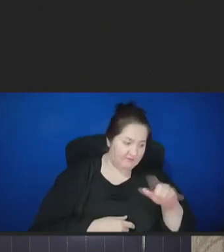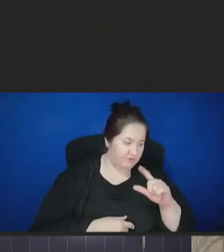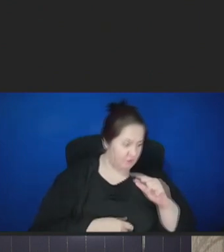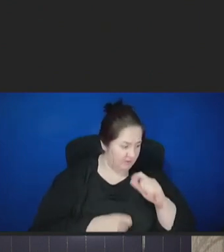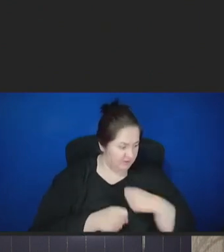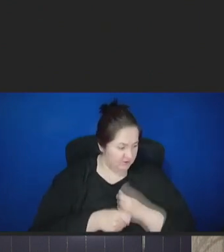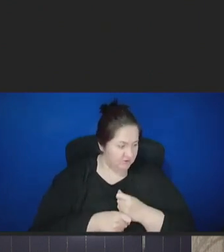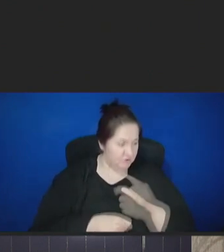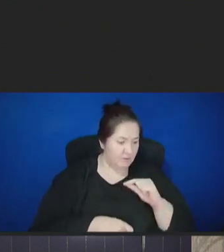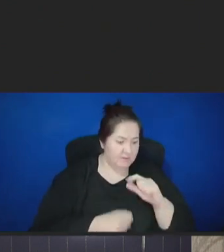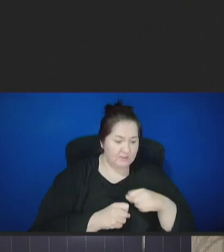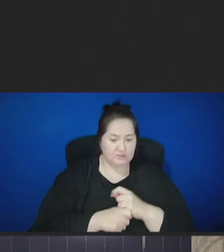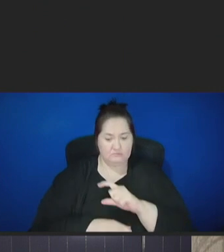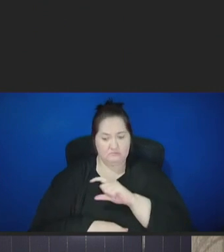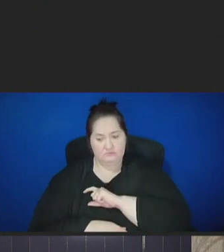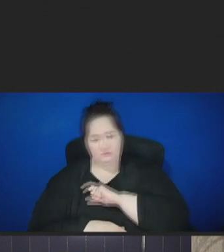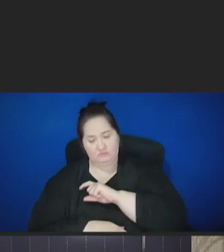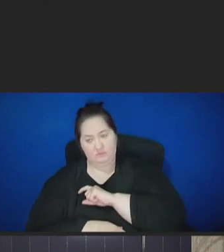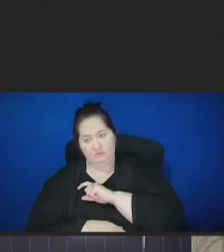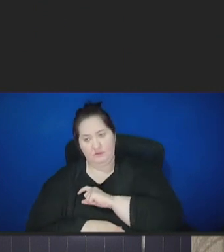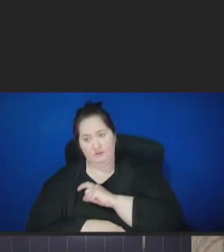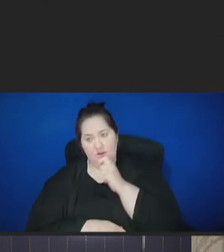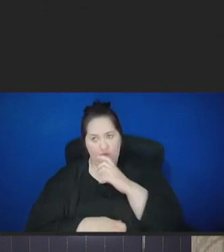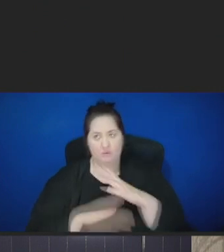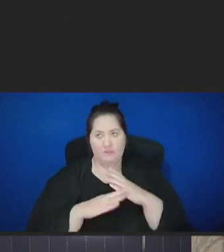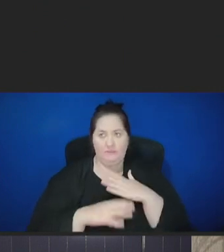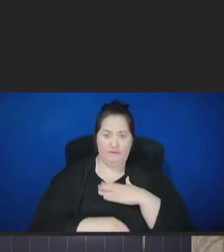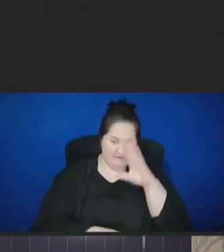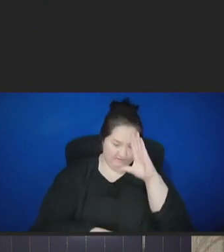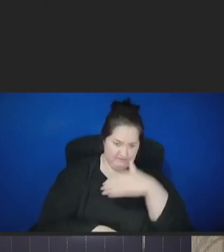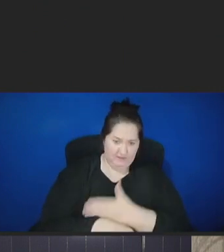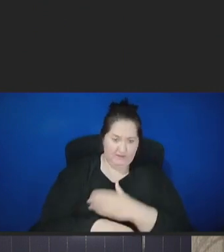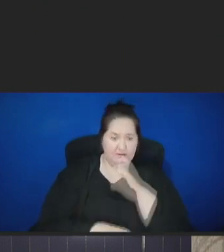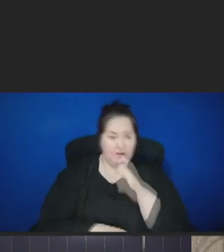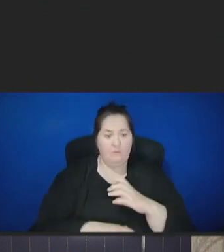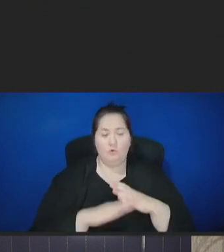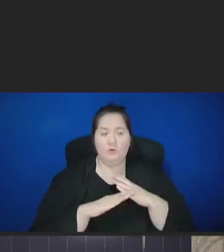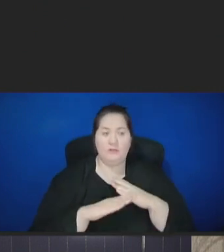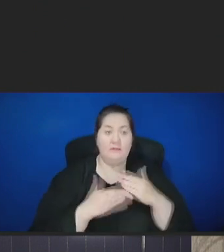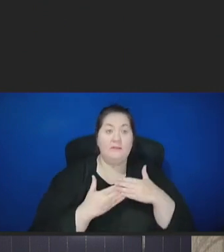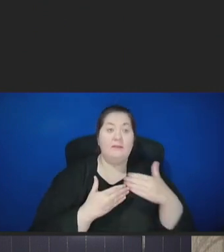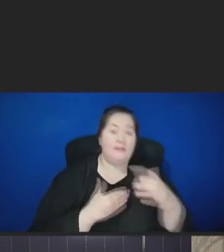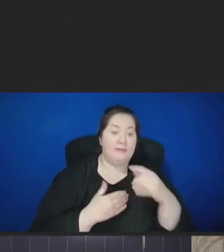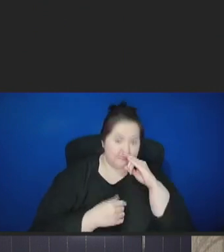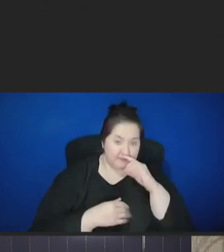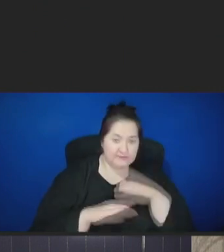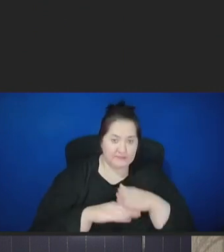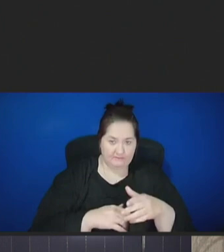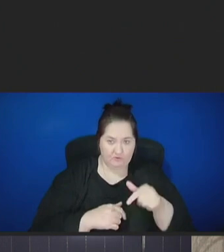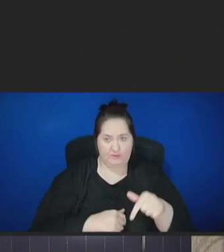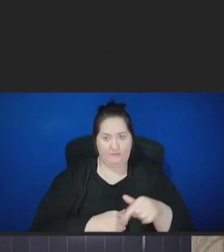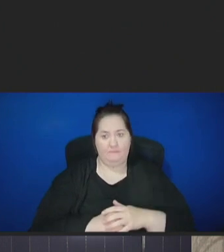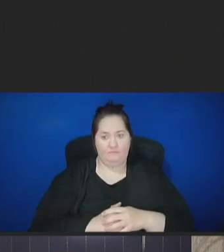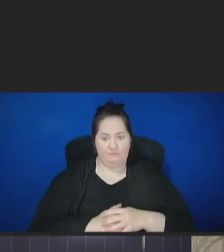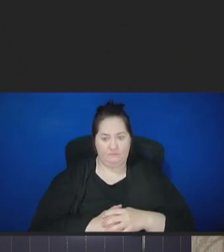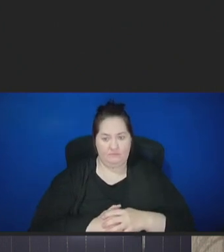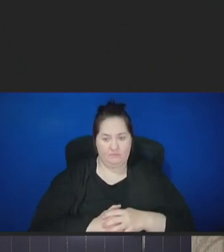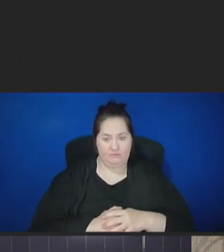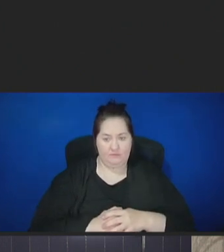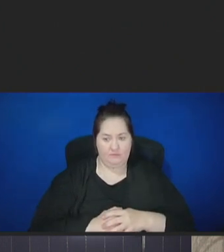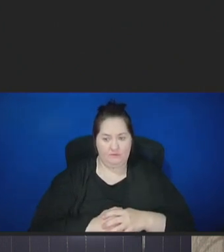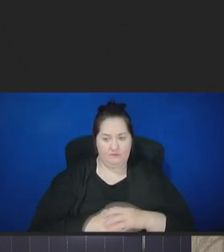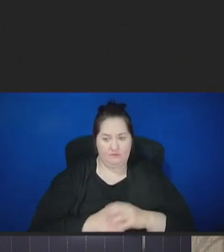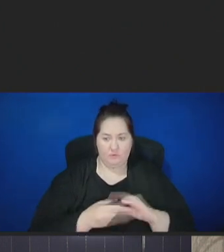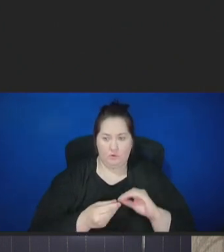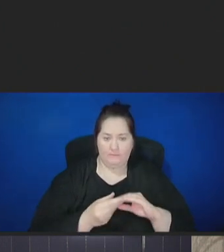and 20 years as a police officer, to not protect my son and then not protect the next kid that comes after him. That the story's